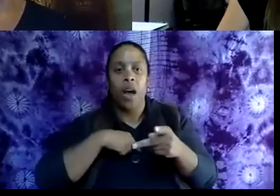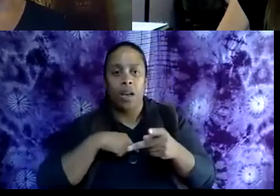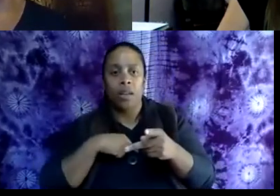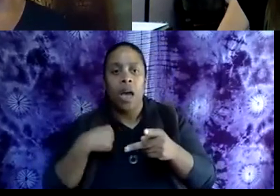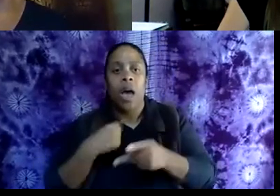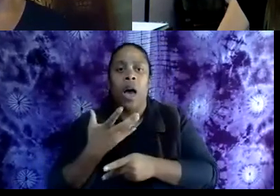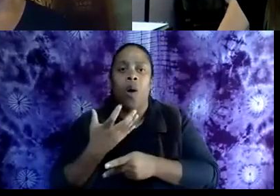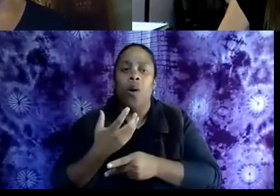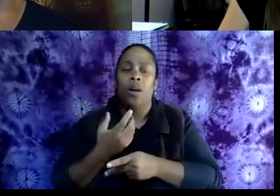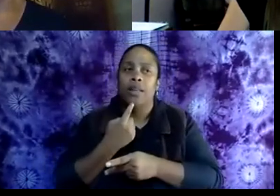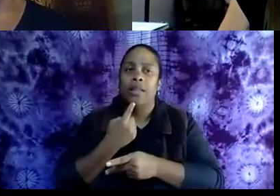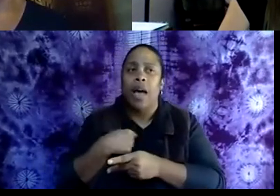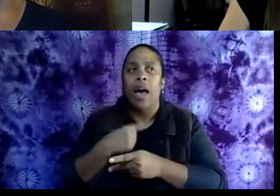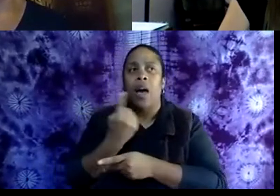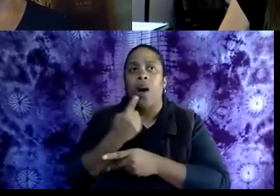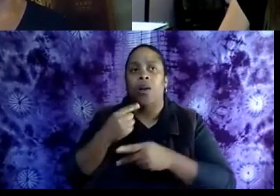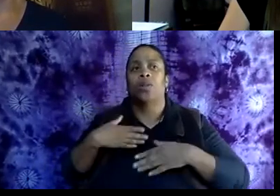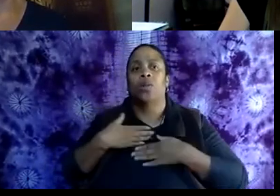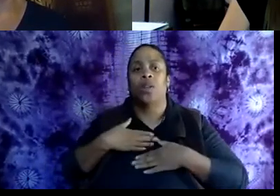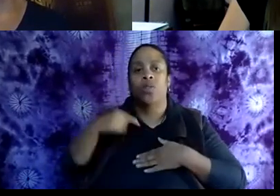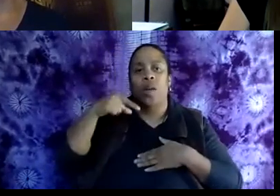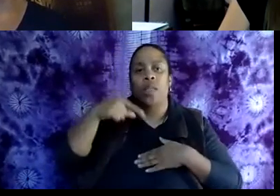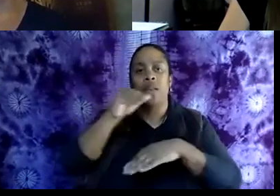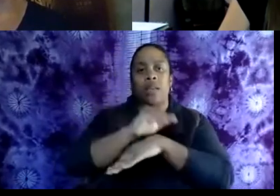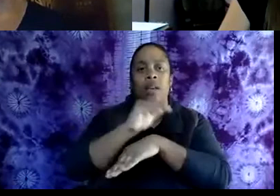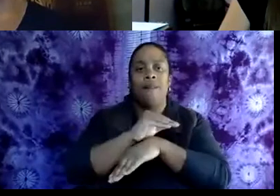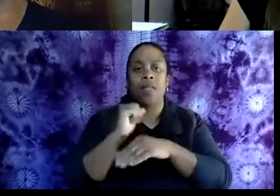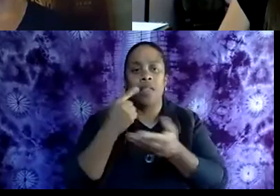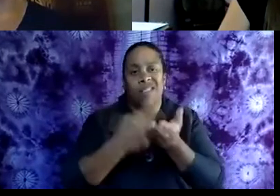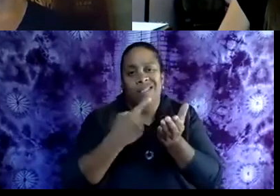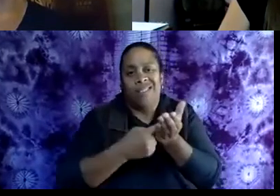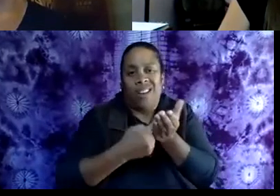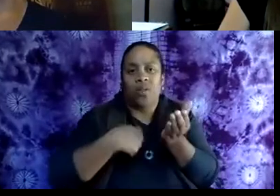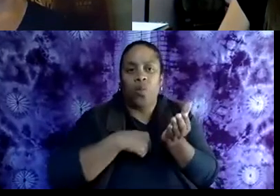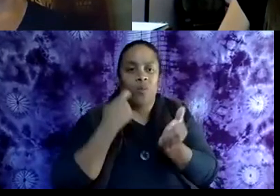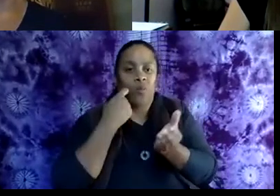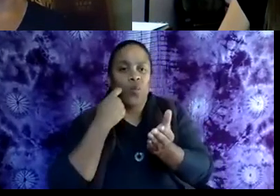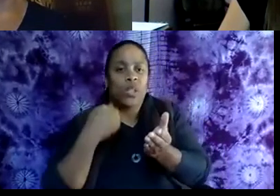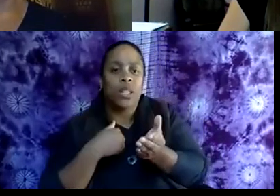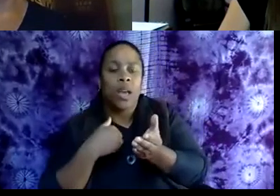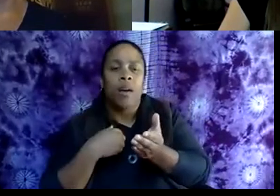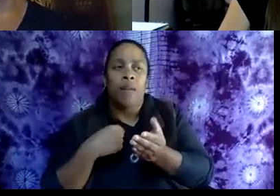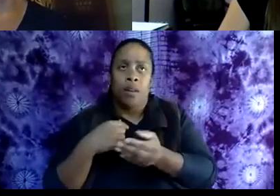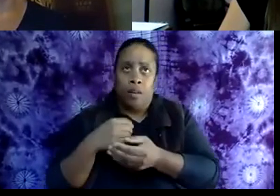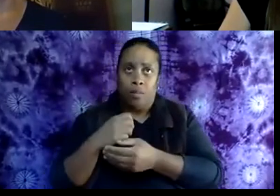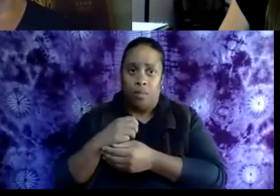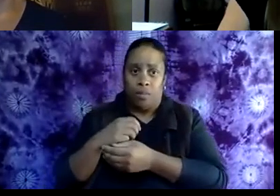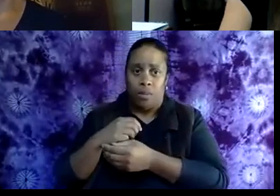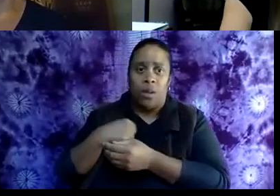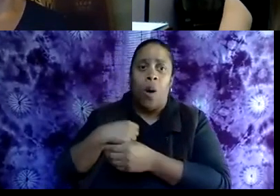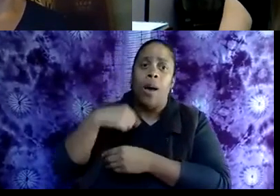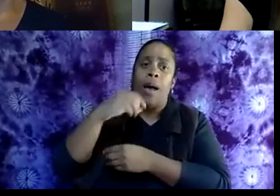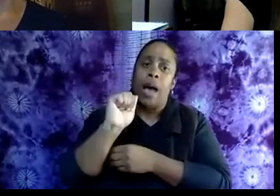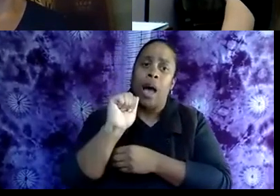say I also enjoyed so much this evening, all the conversation that we had. So I am Audrey Lee.